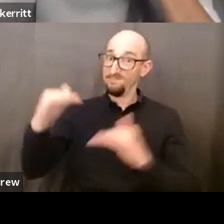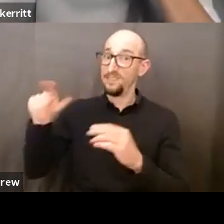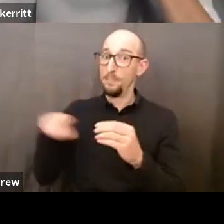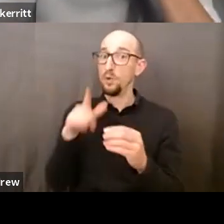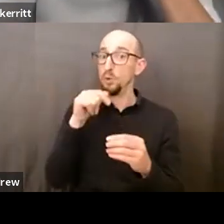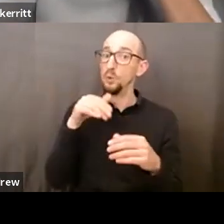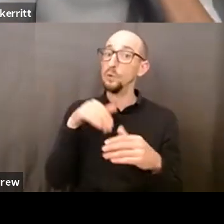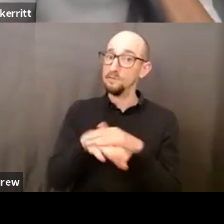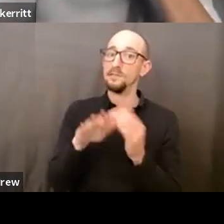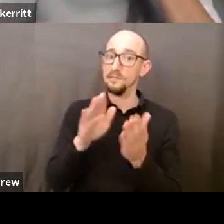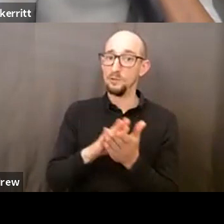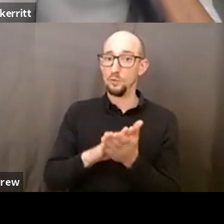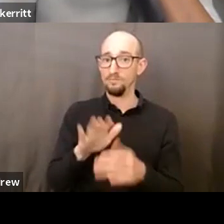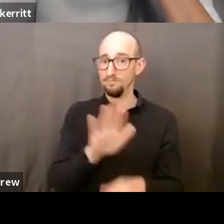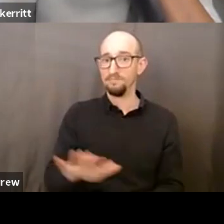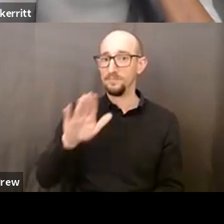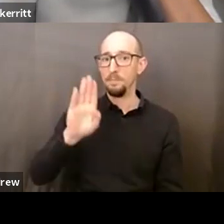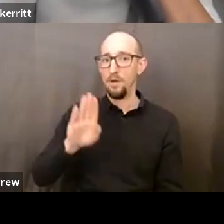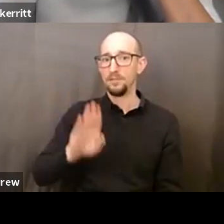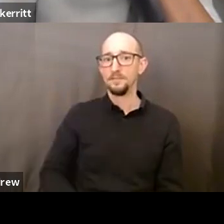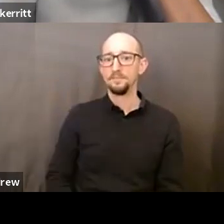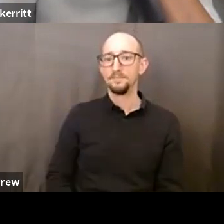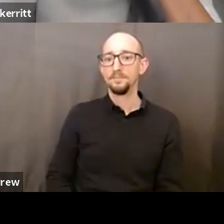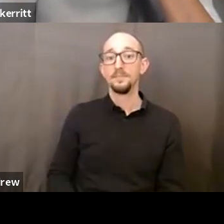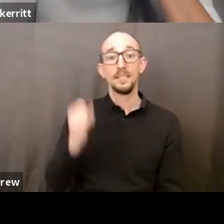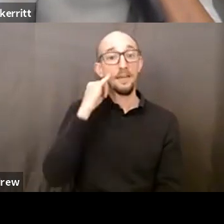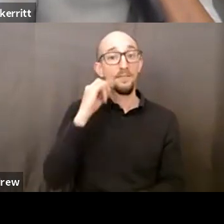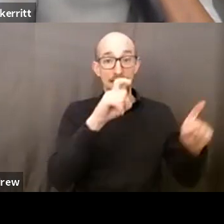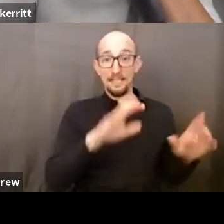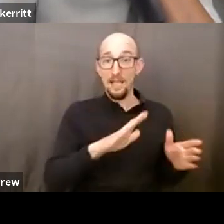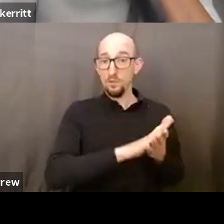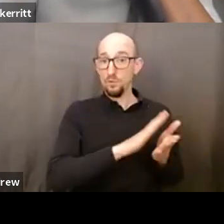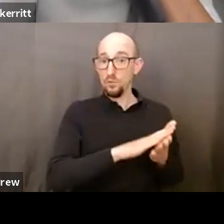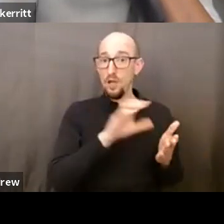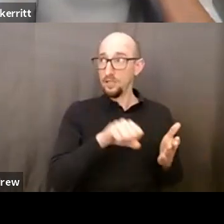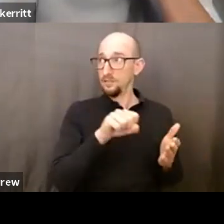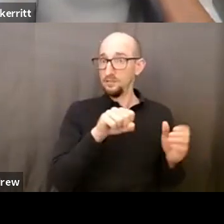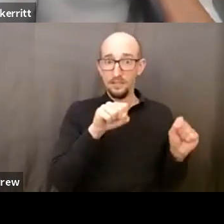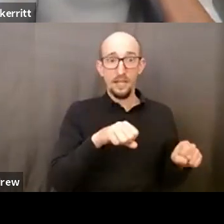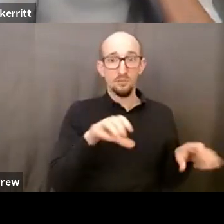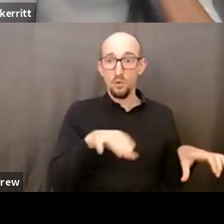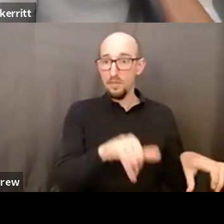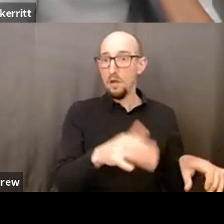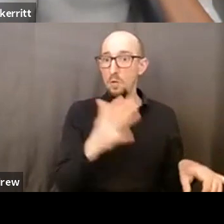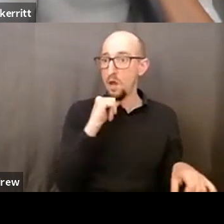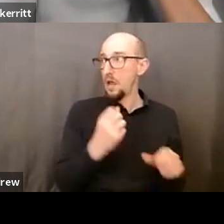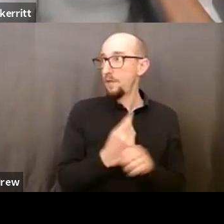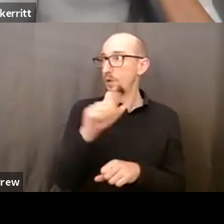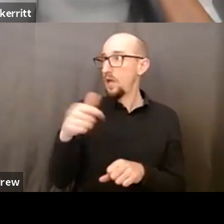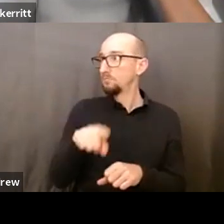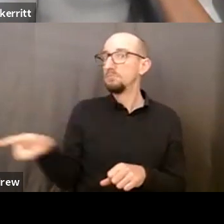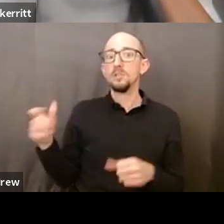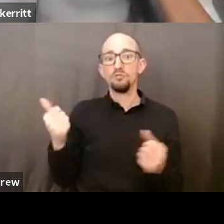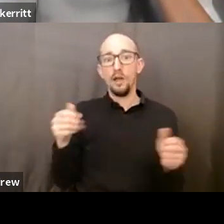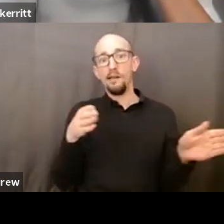And if the exam schools can do it, why can't everybody else? And in making sort of a shift and thinking about more globally, how